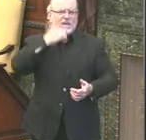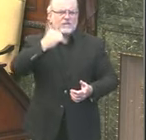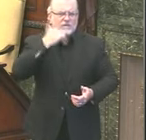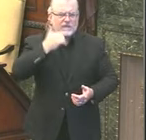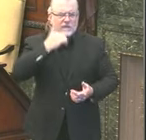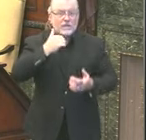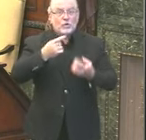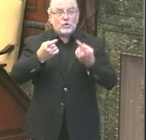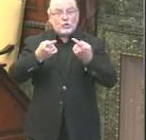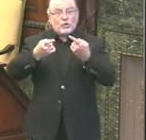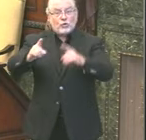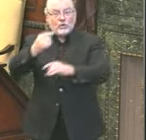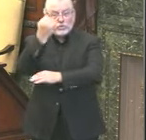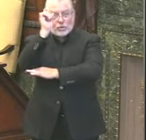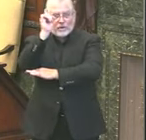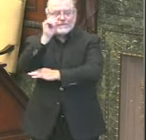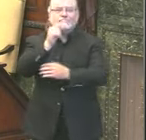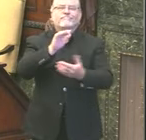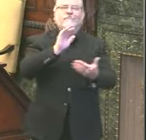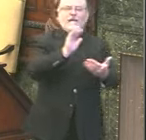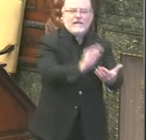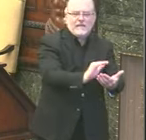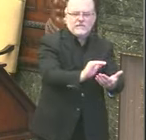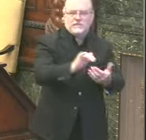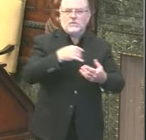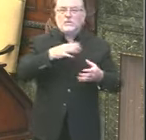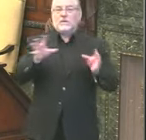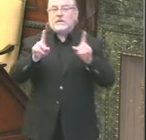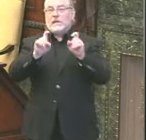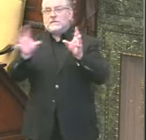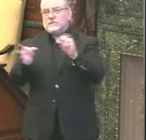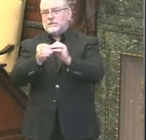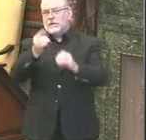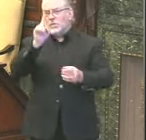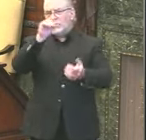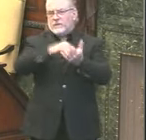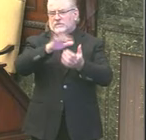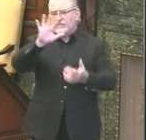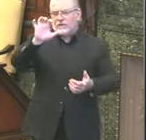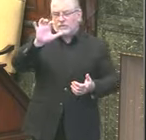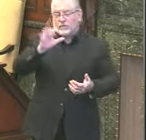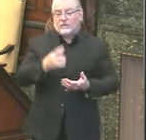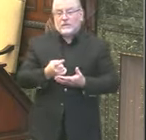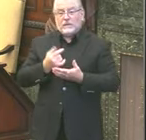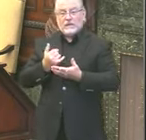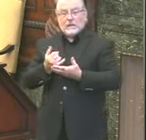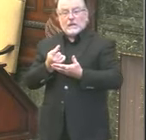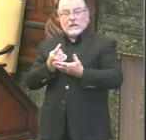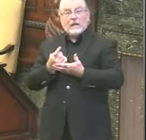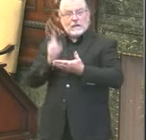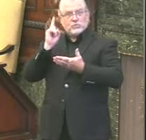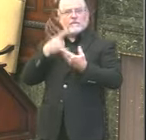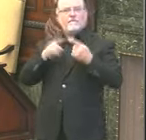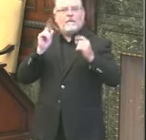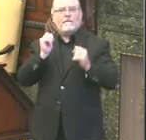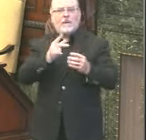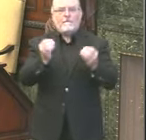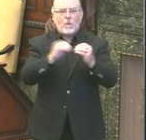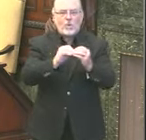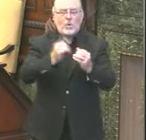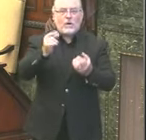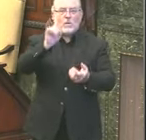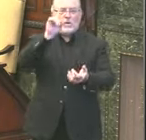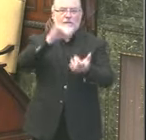about 1,500 per day. Last week, we were back up to 1,790 per day. And results I'm reporting today are based